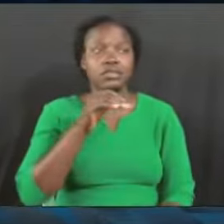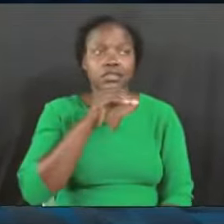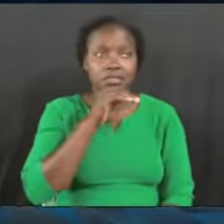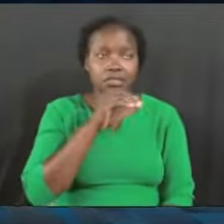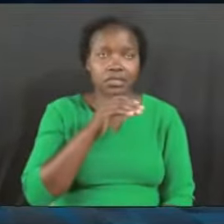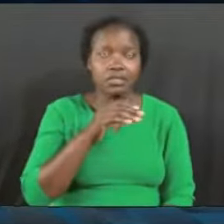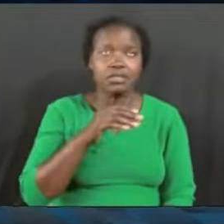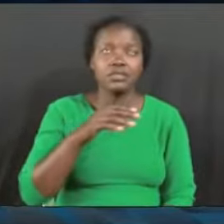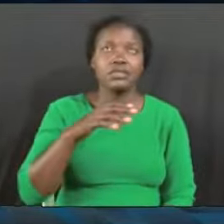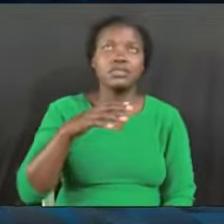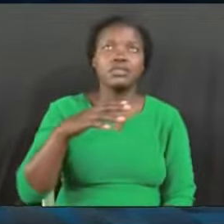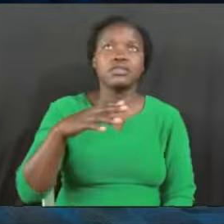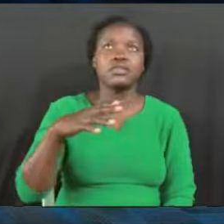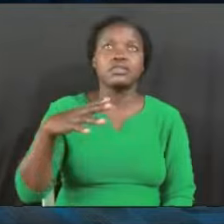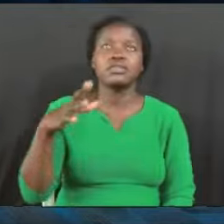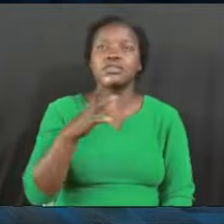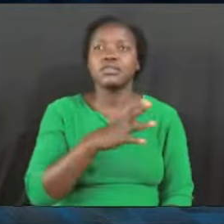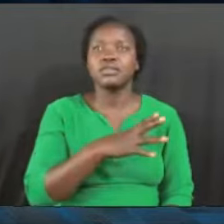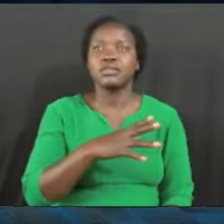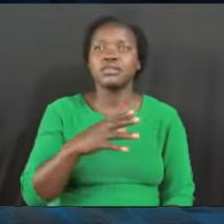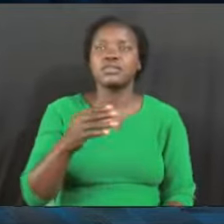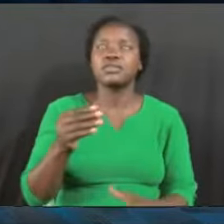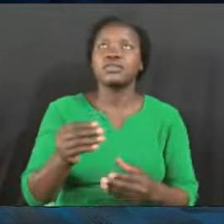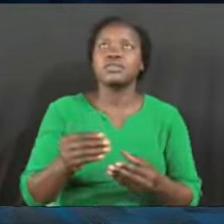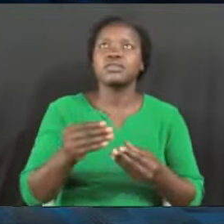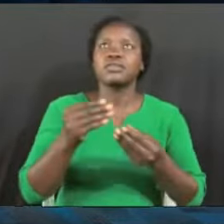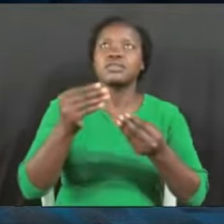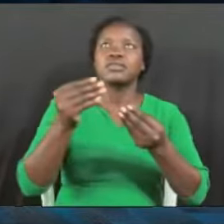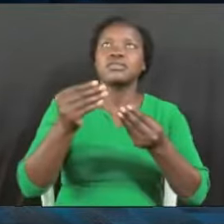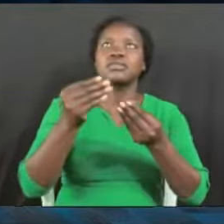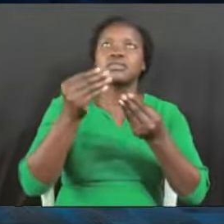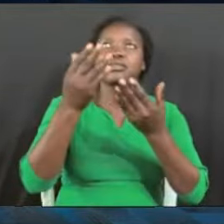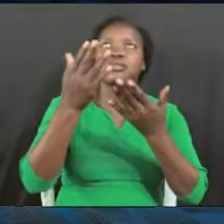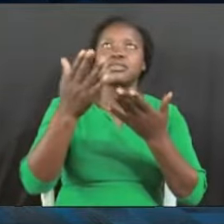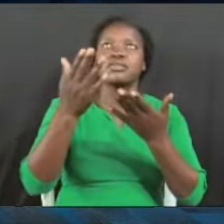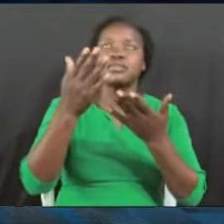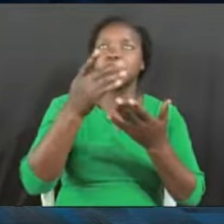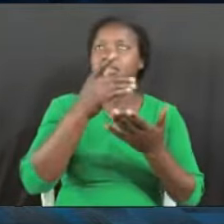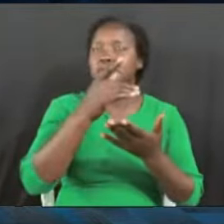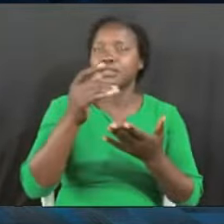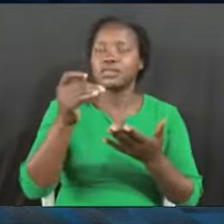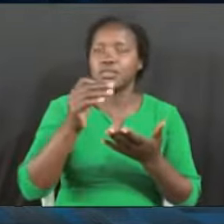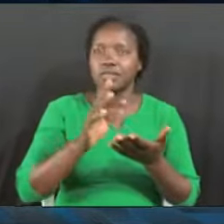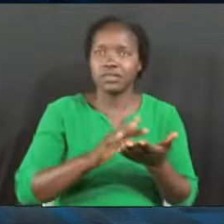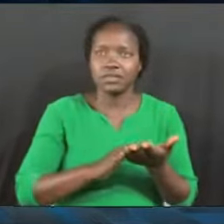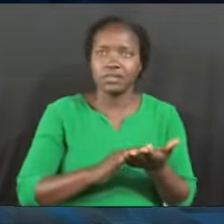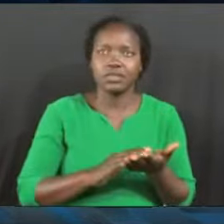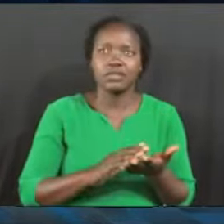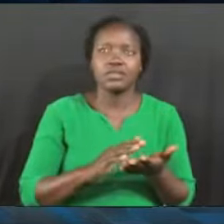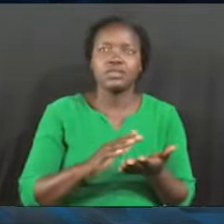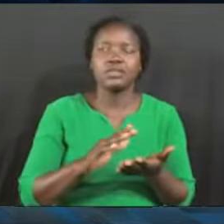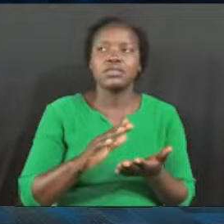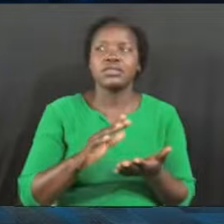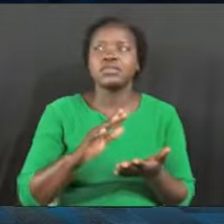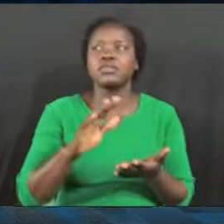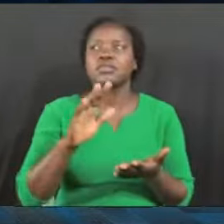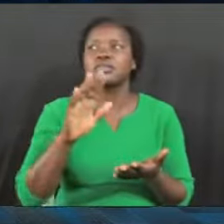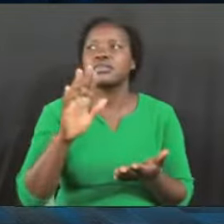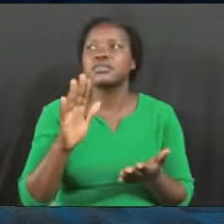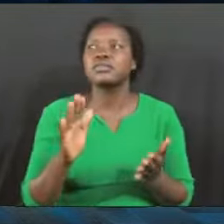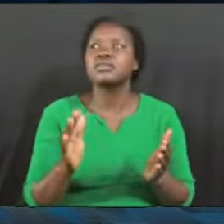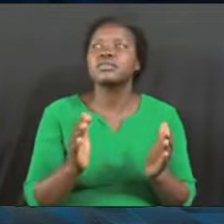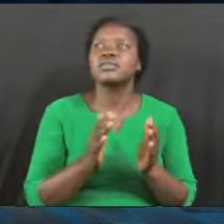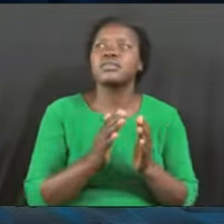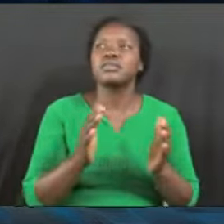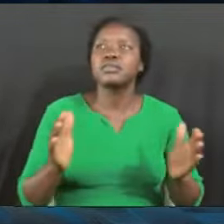the Son, and give Him the glory. And give Him. Come on, brothers, your turn now. All